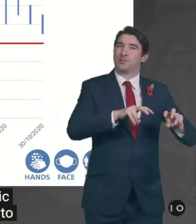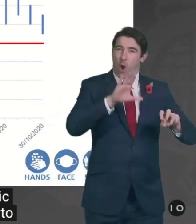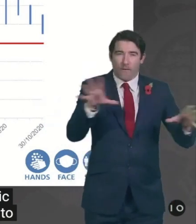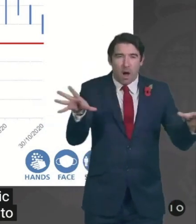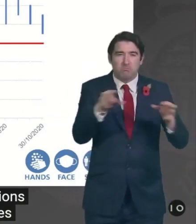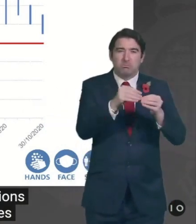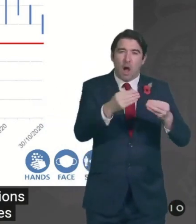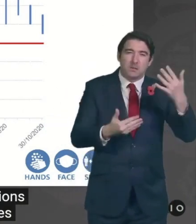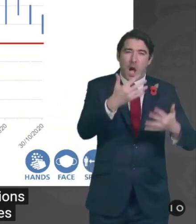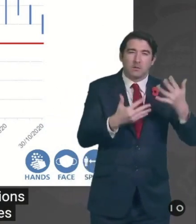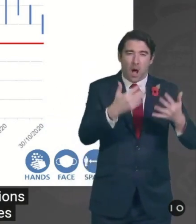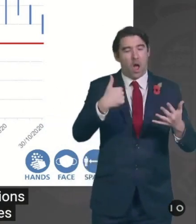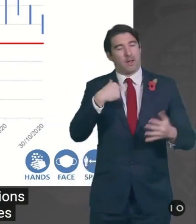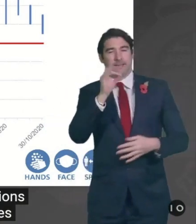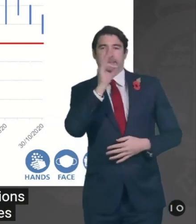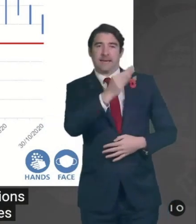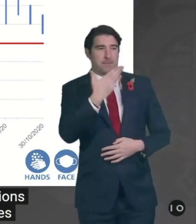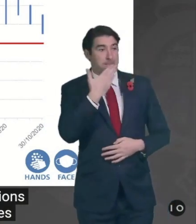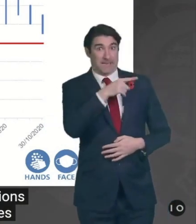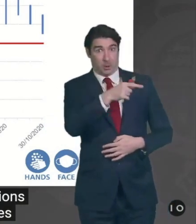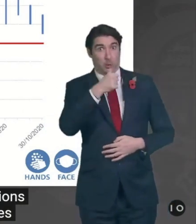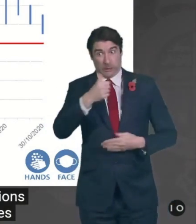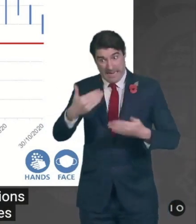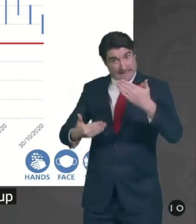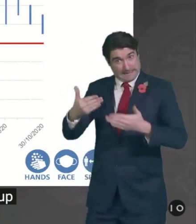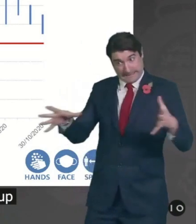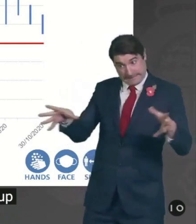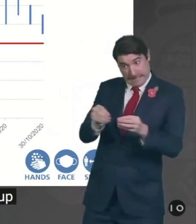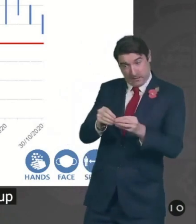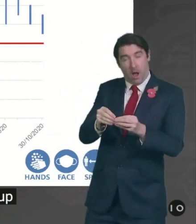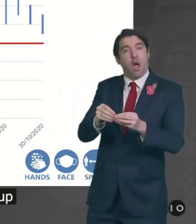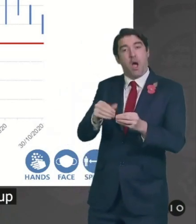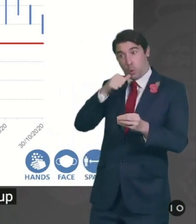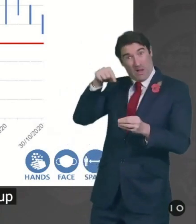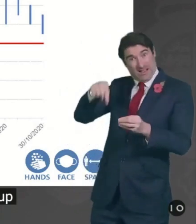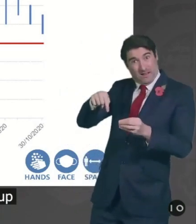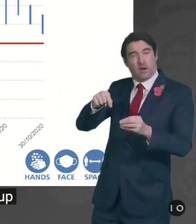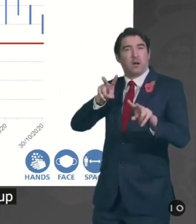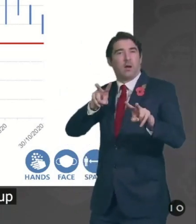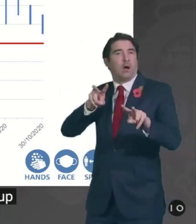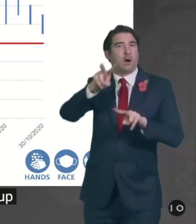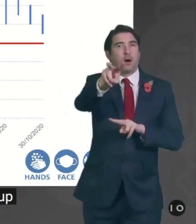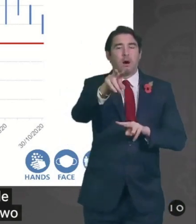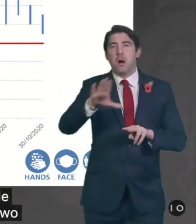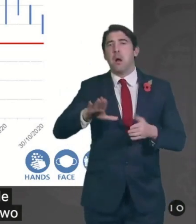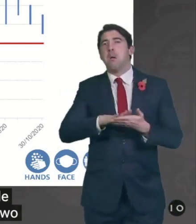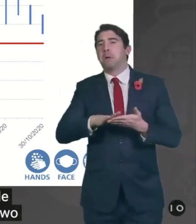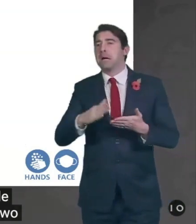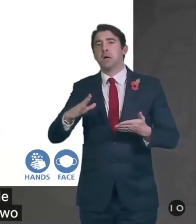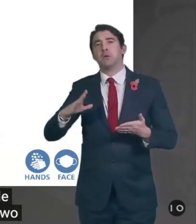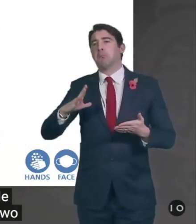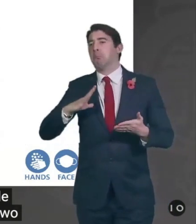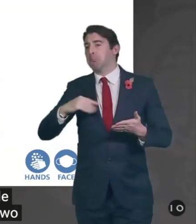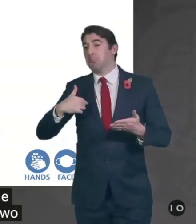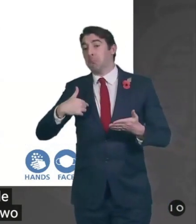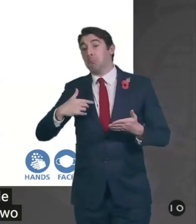goes between 1.3, 1.5 and possibly up over the course of the winter. And the next slide shows the early working